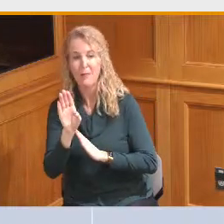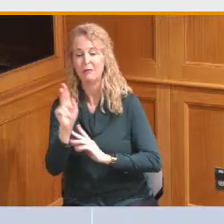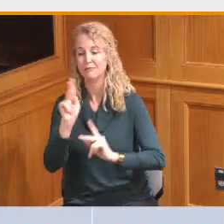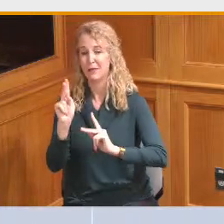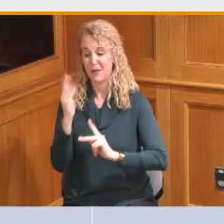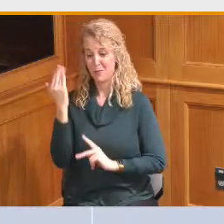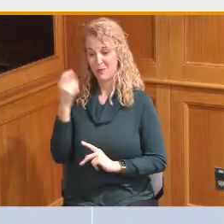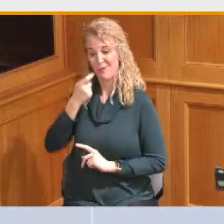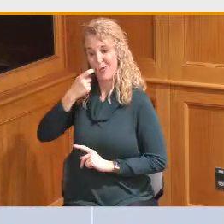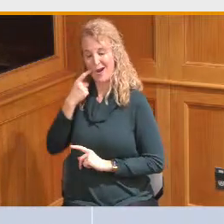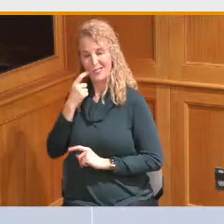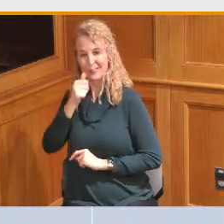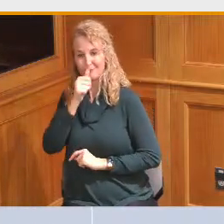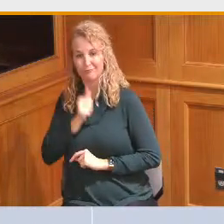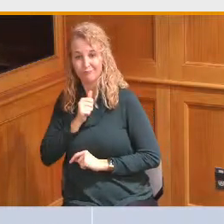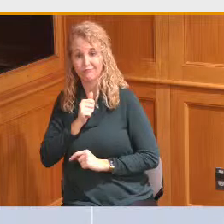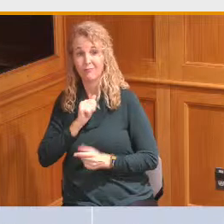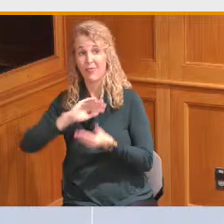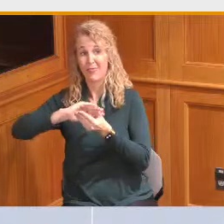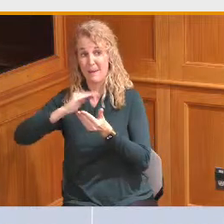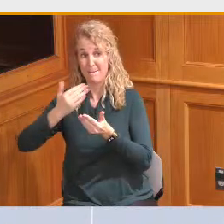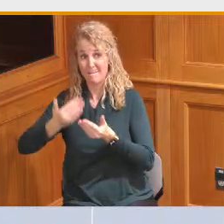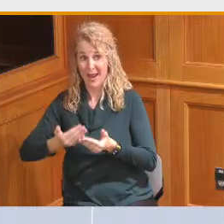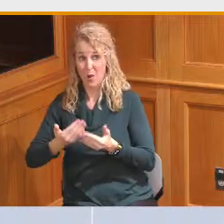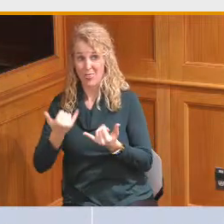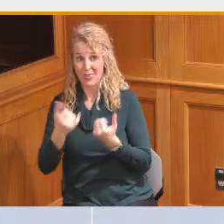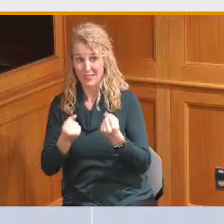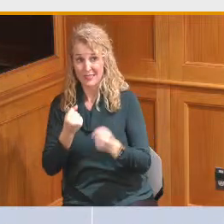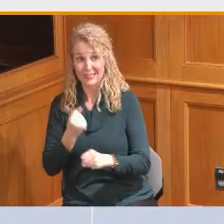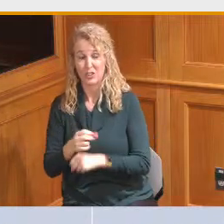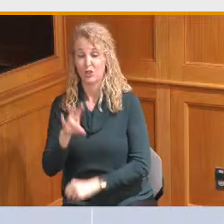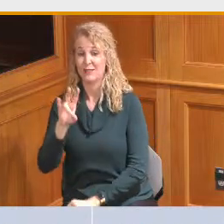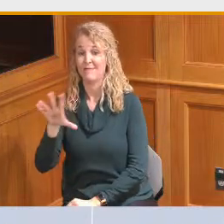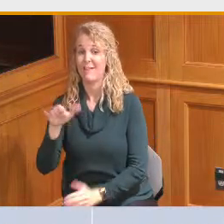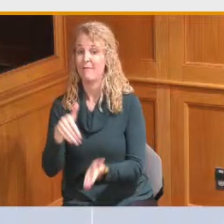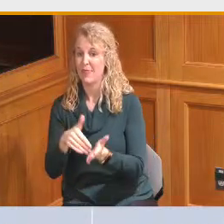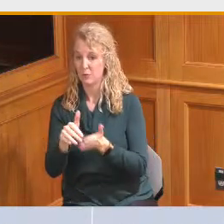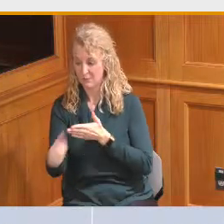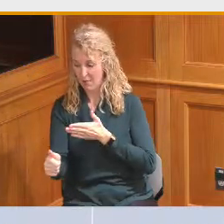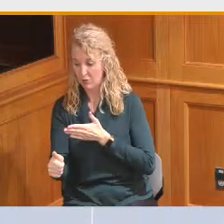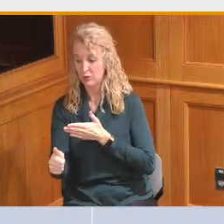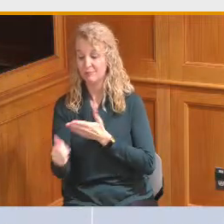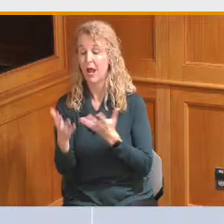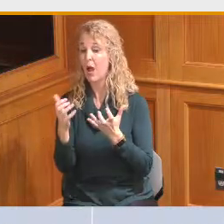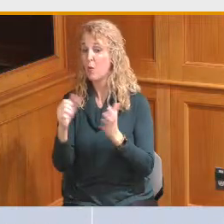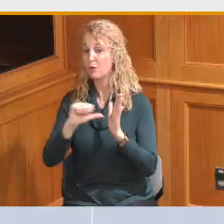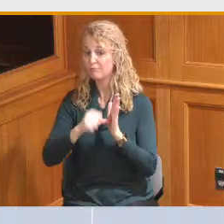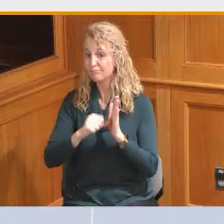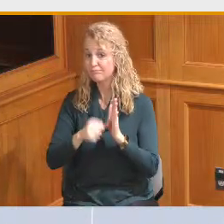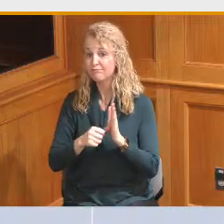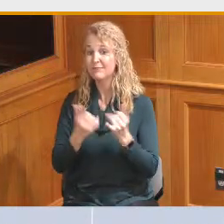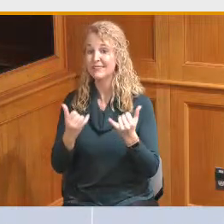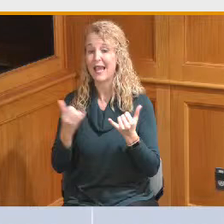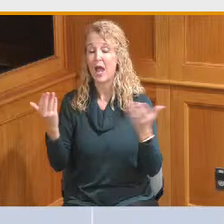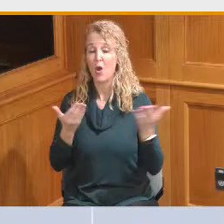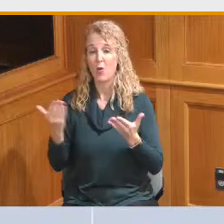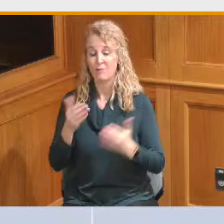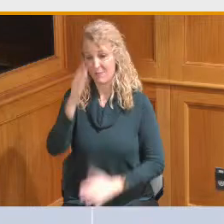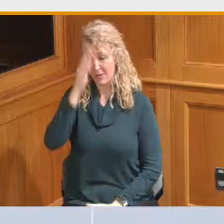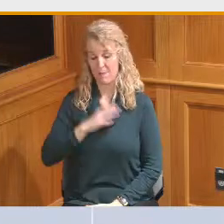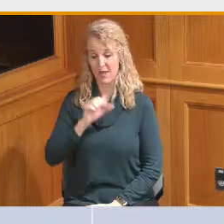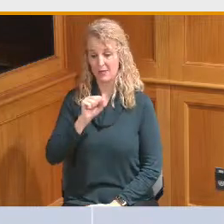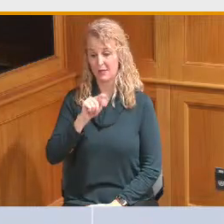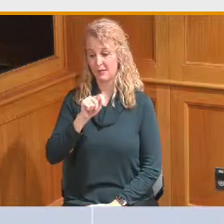addiction. The total grant award for Blue Heart Services is $75,000, and I would like to invite Steve Maskery,